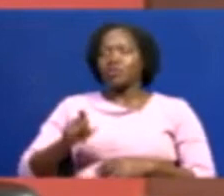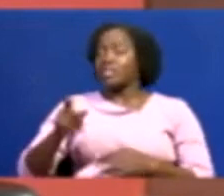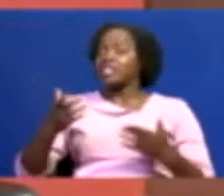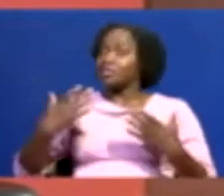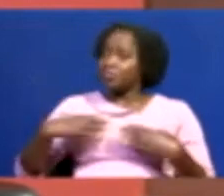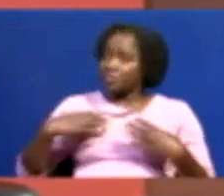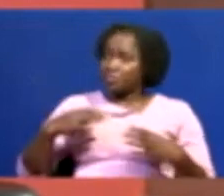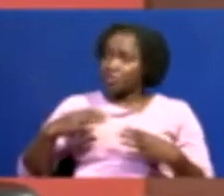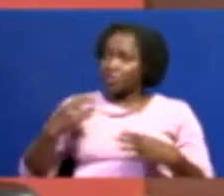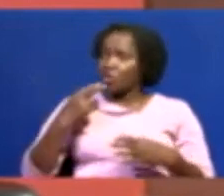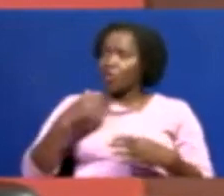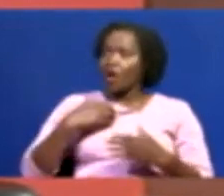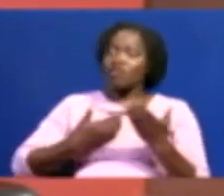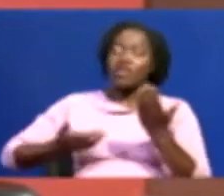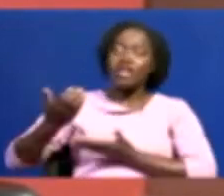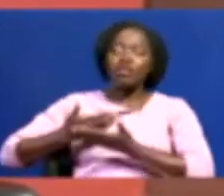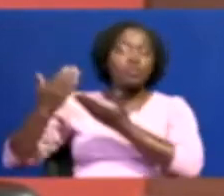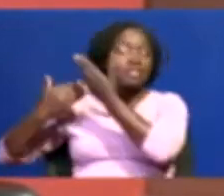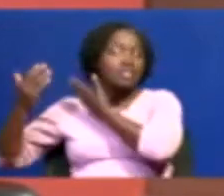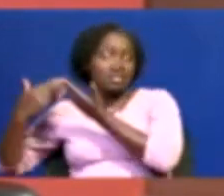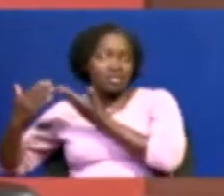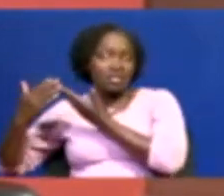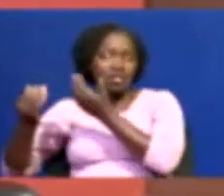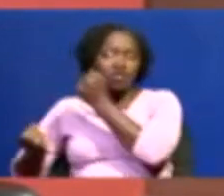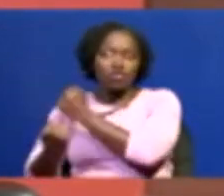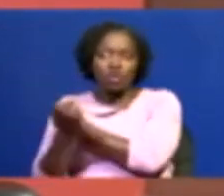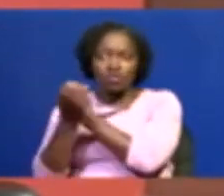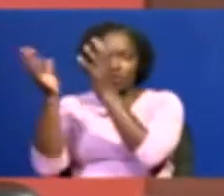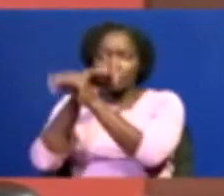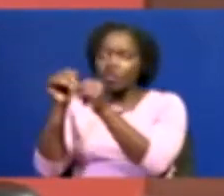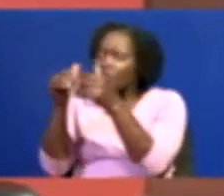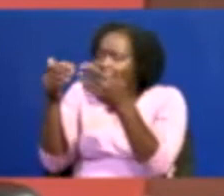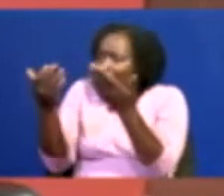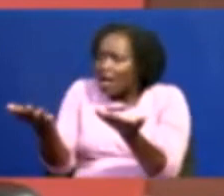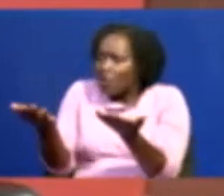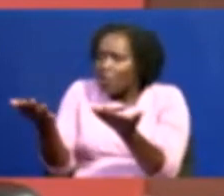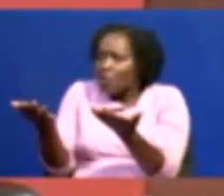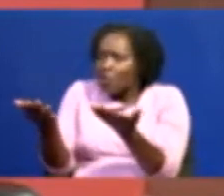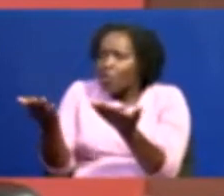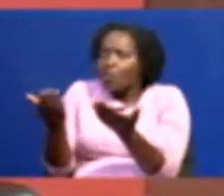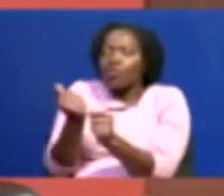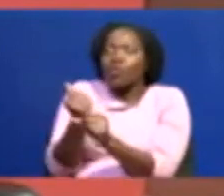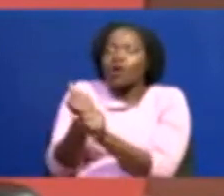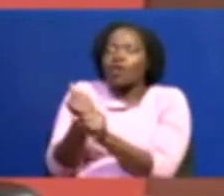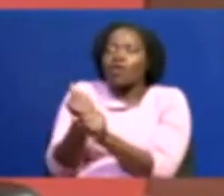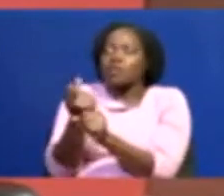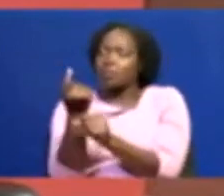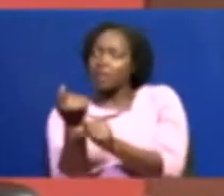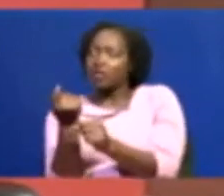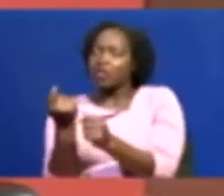people who have got economic background to advise the president on how to tackle the